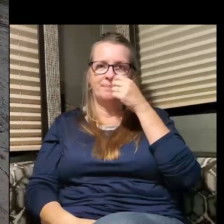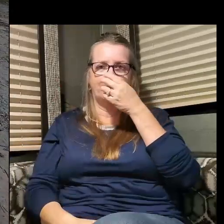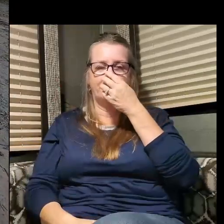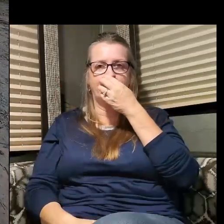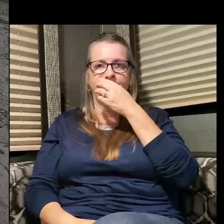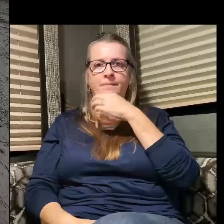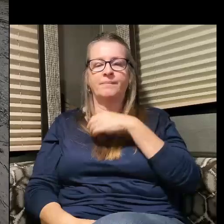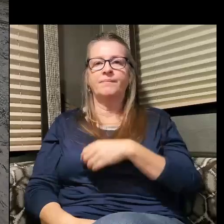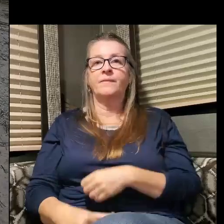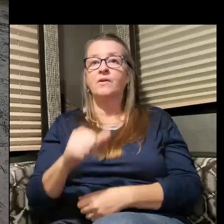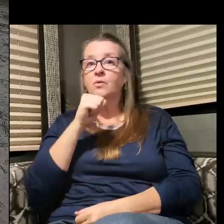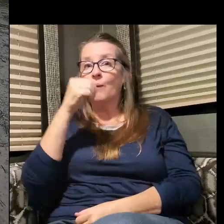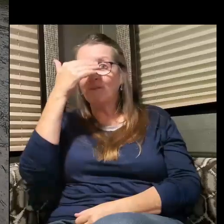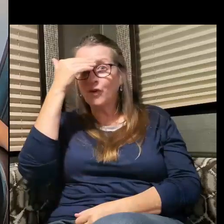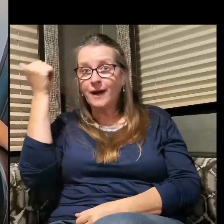some footage.